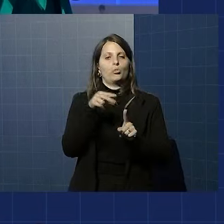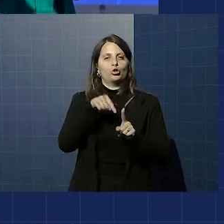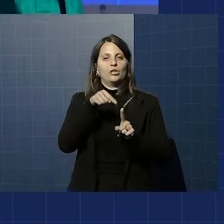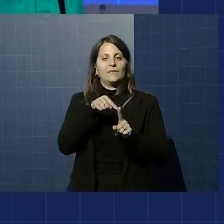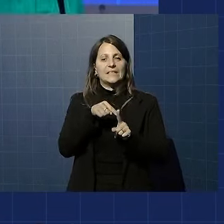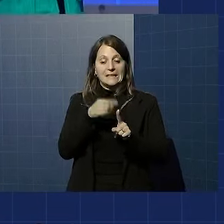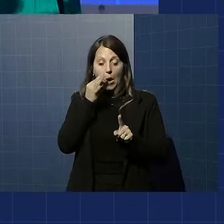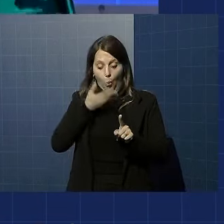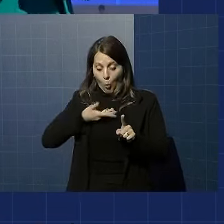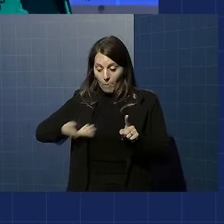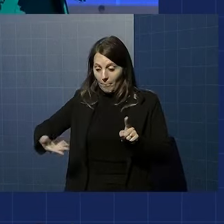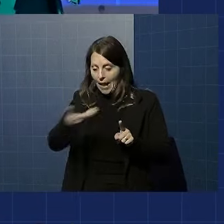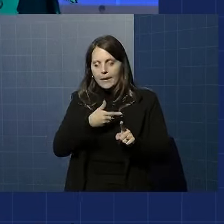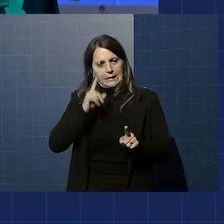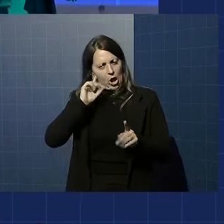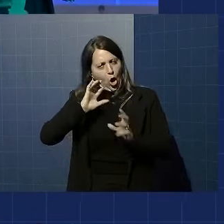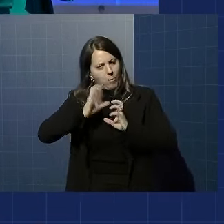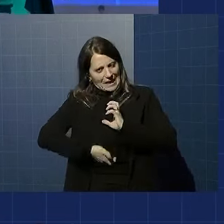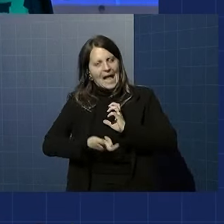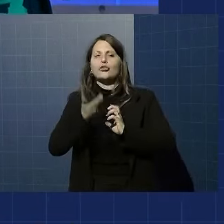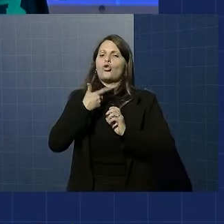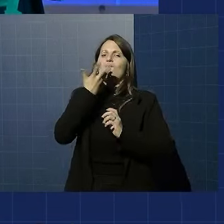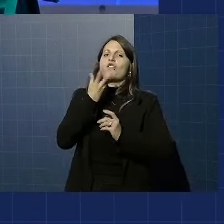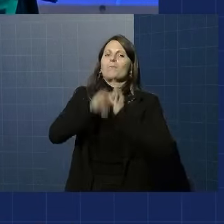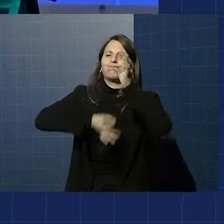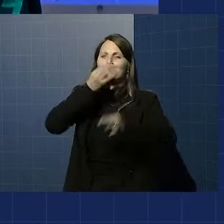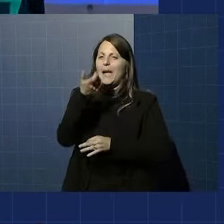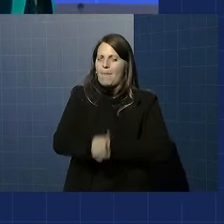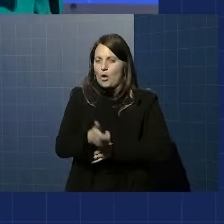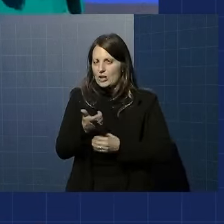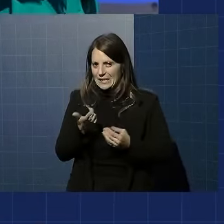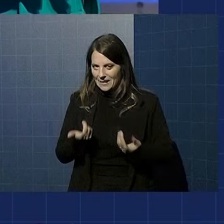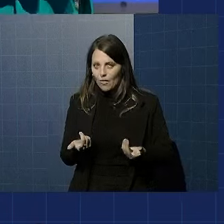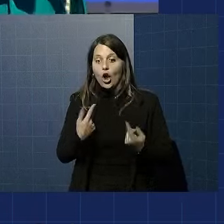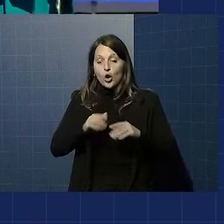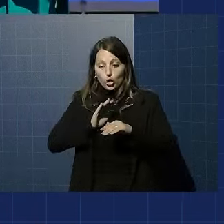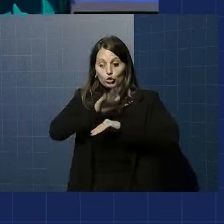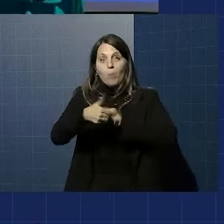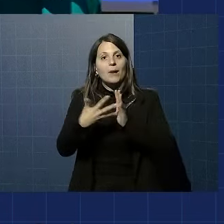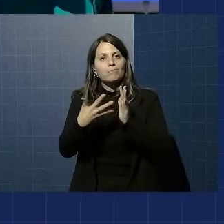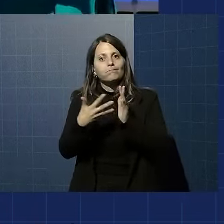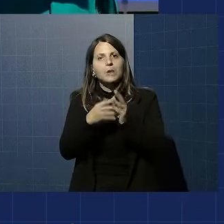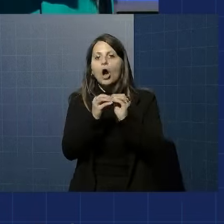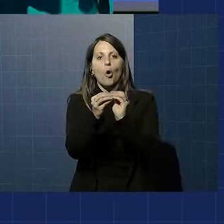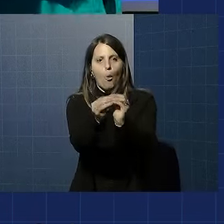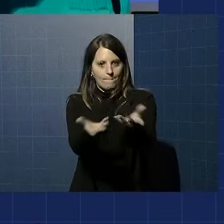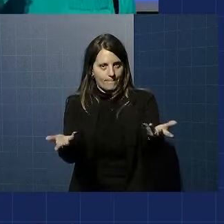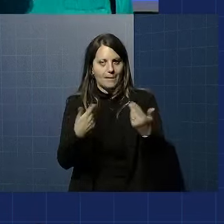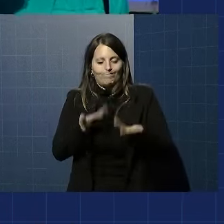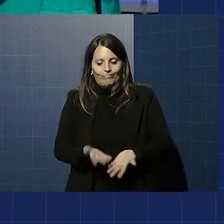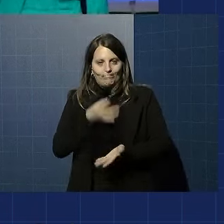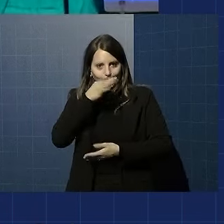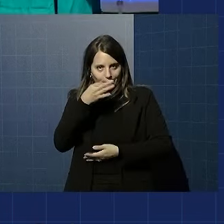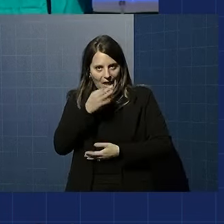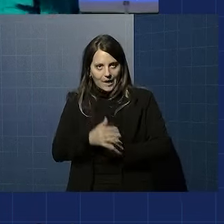and what we need to do to try and overcome that. I'm not going to go into detail on this slide, but I just want to show